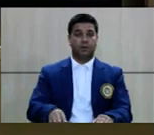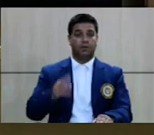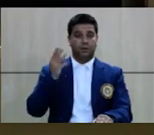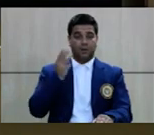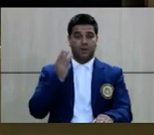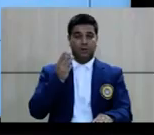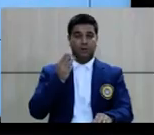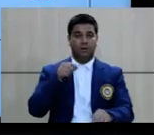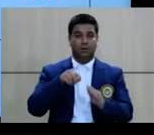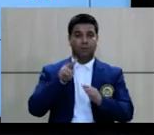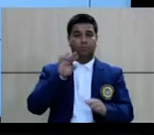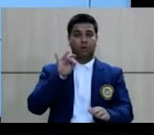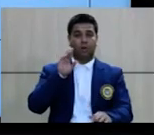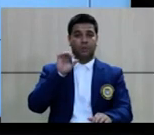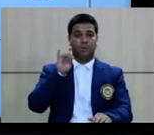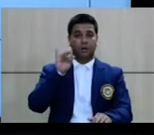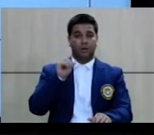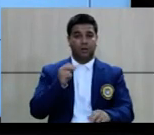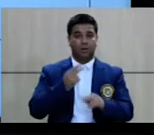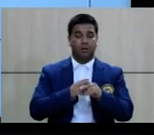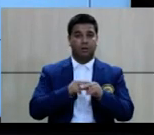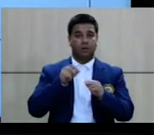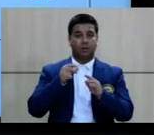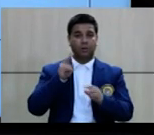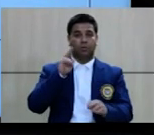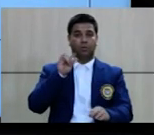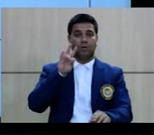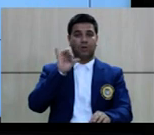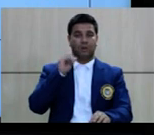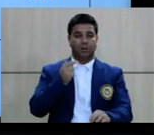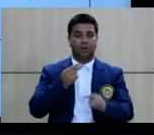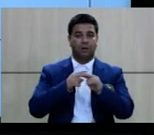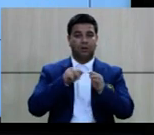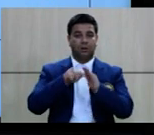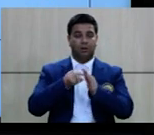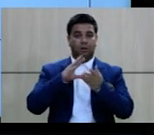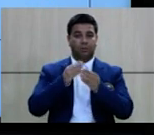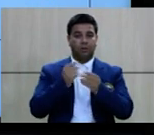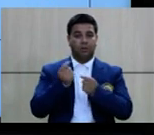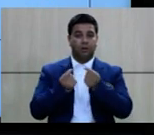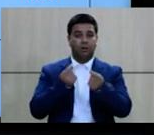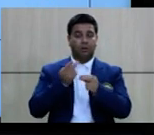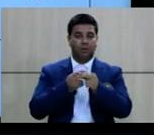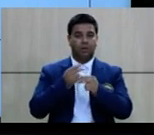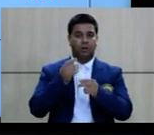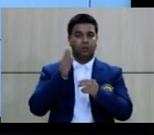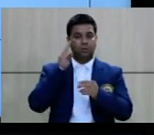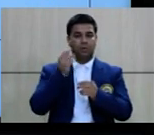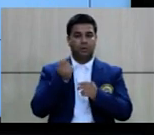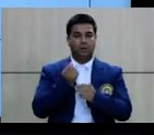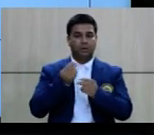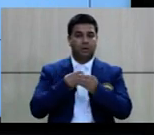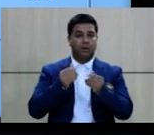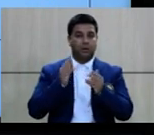3-chi probirkamizdagi moddamiz kulrang donachalardan iborat bo'lib, suvda oz eriydi. Mana bu